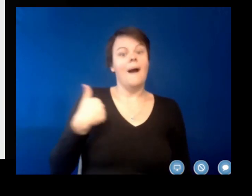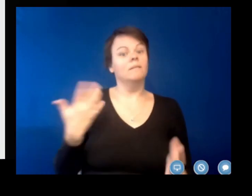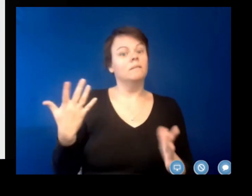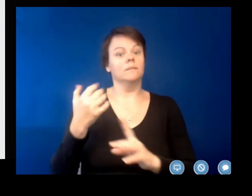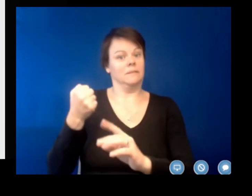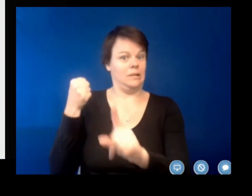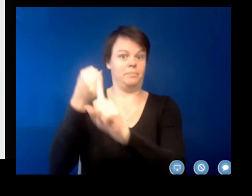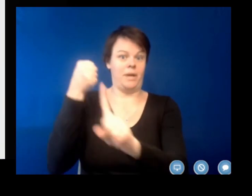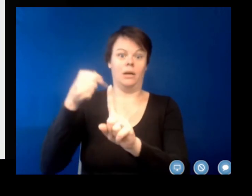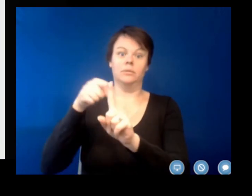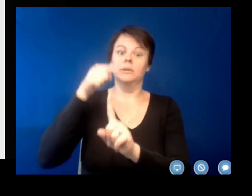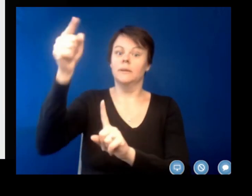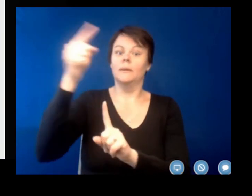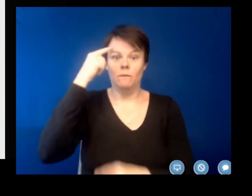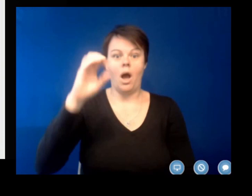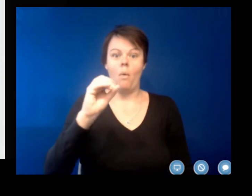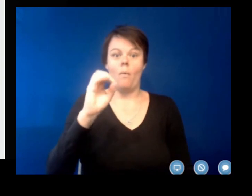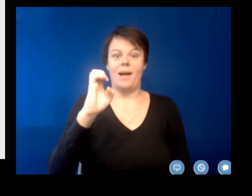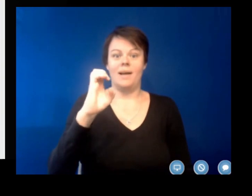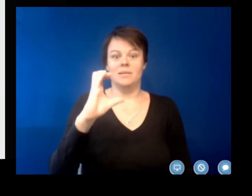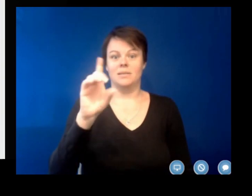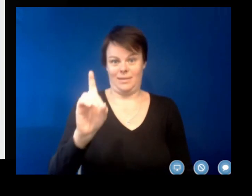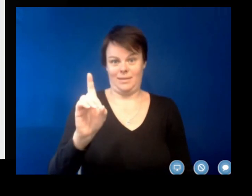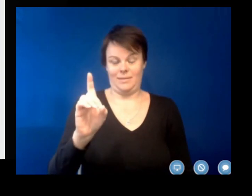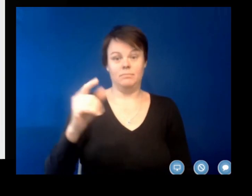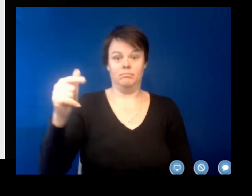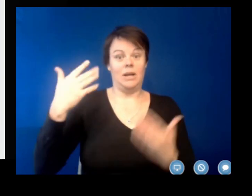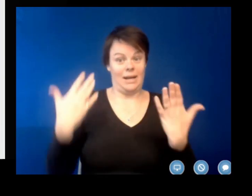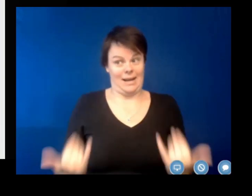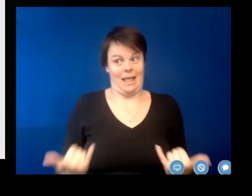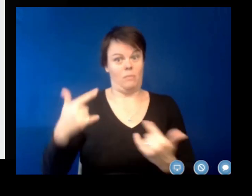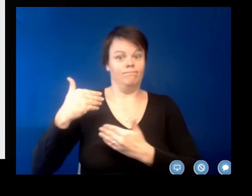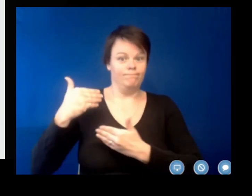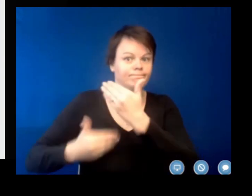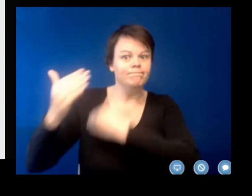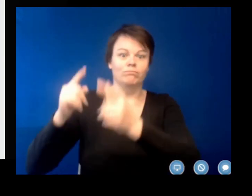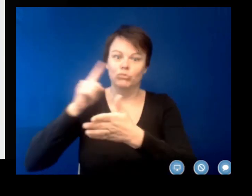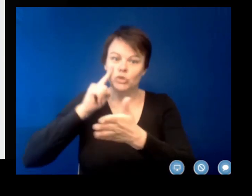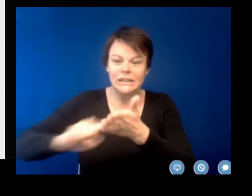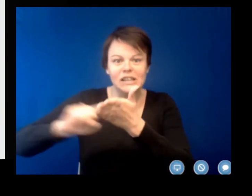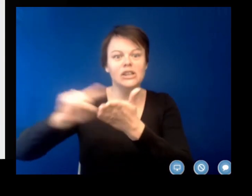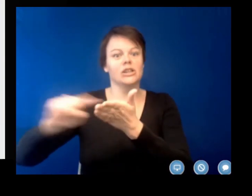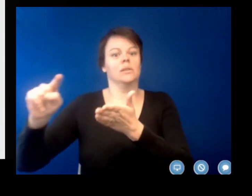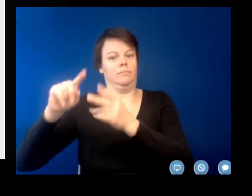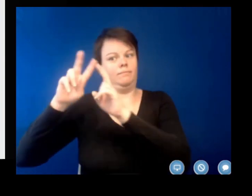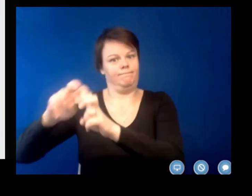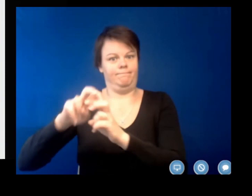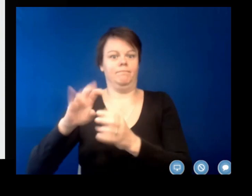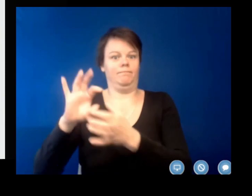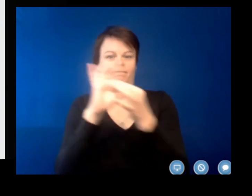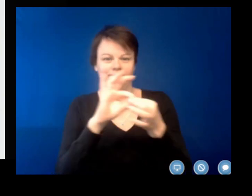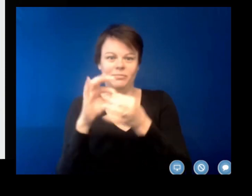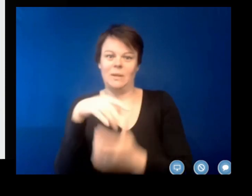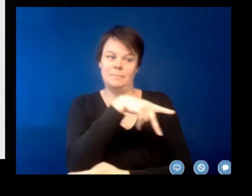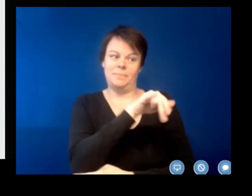findings by integrating scholars from the Global South in this debate.